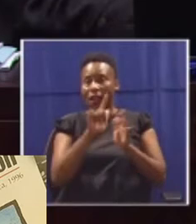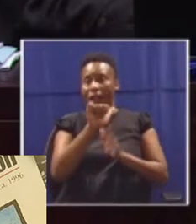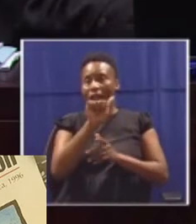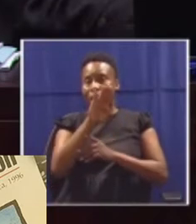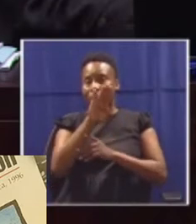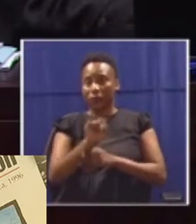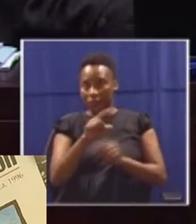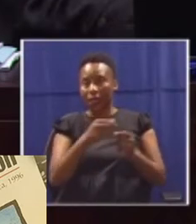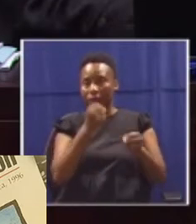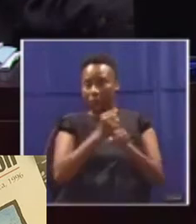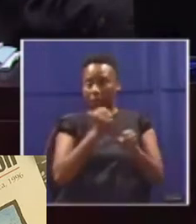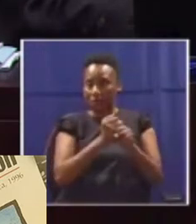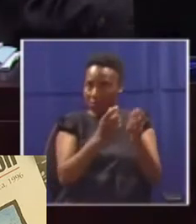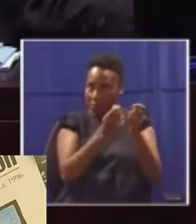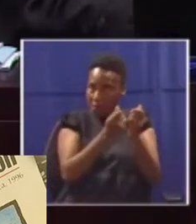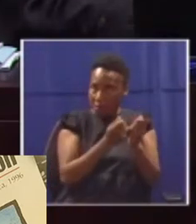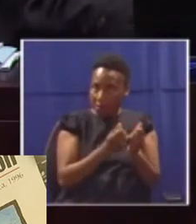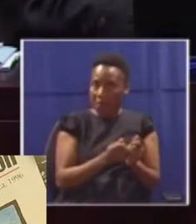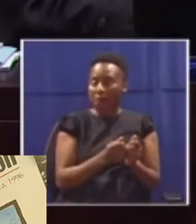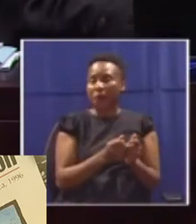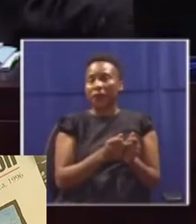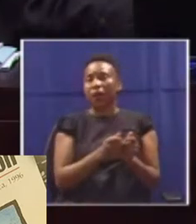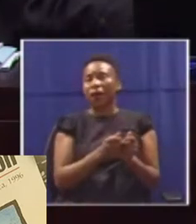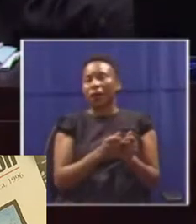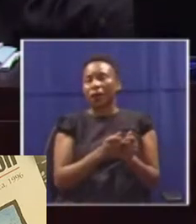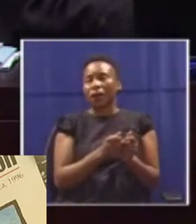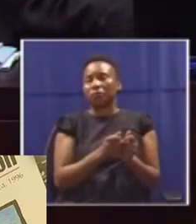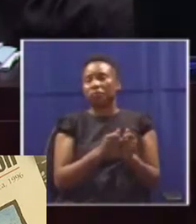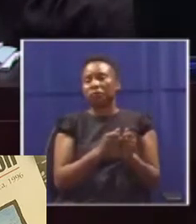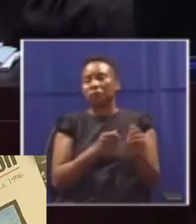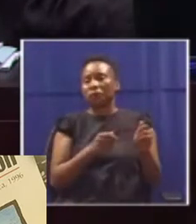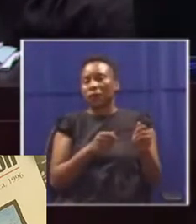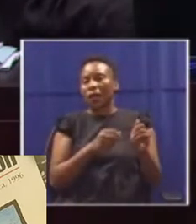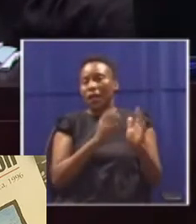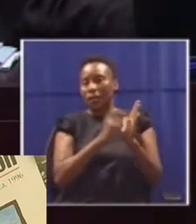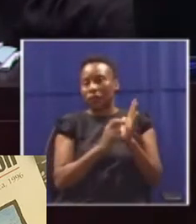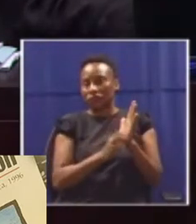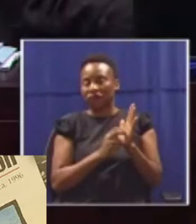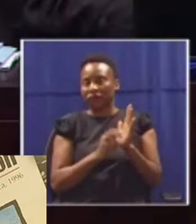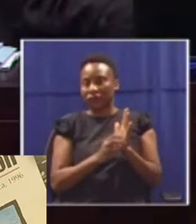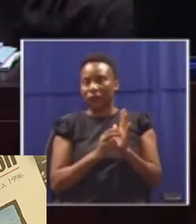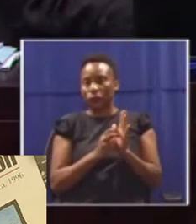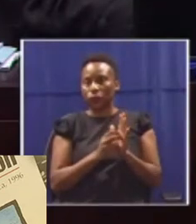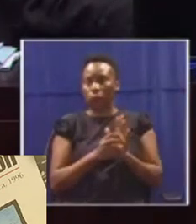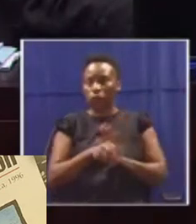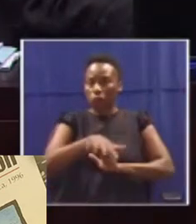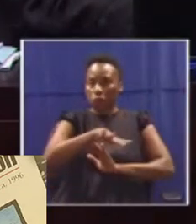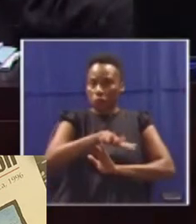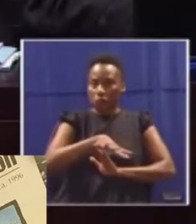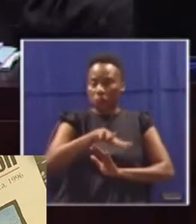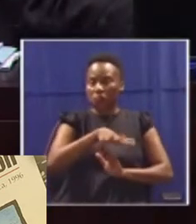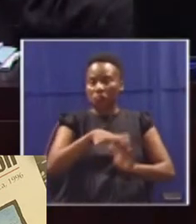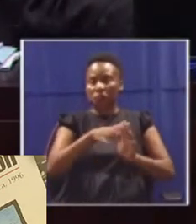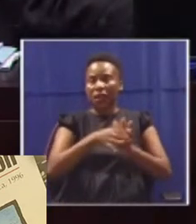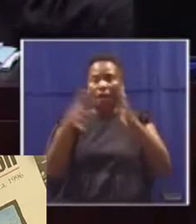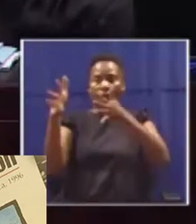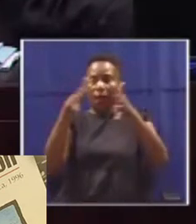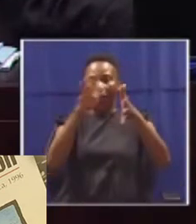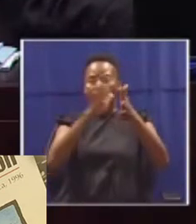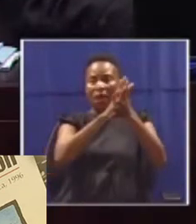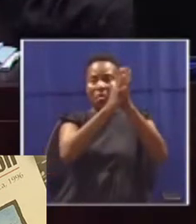associated costs. Regulation of designated emission control